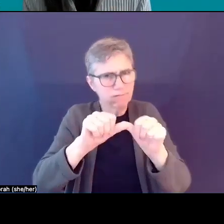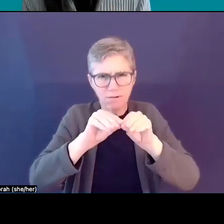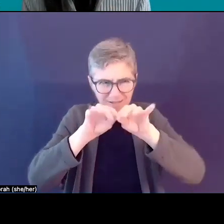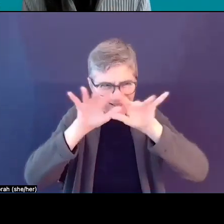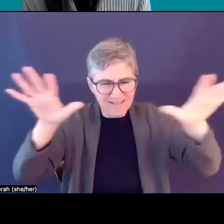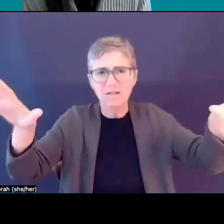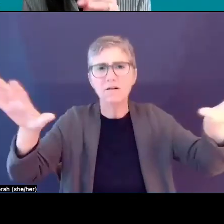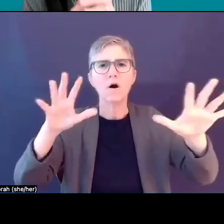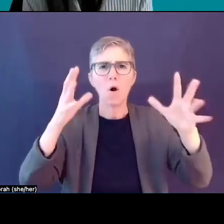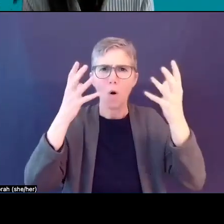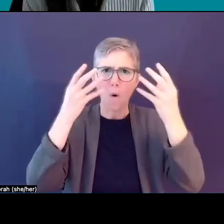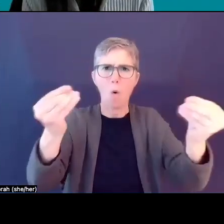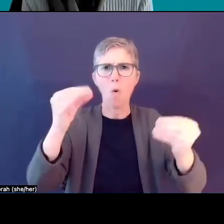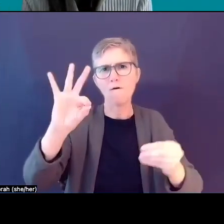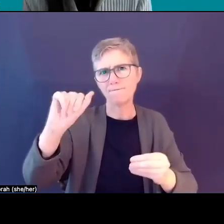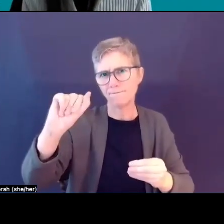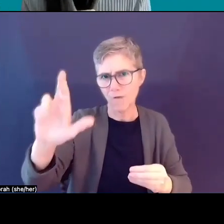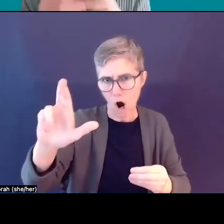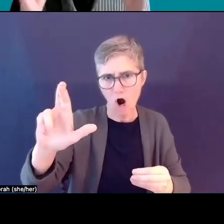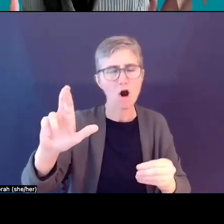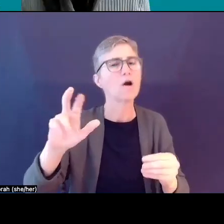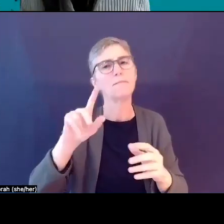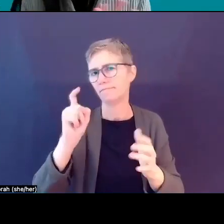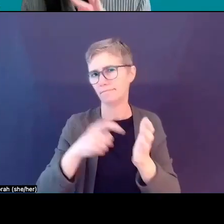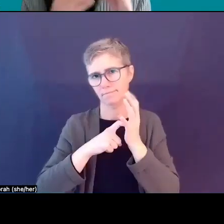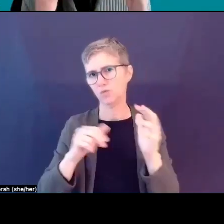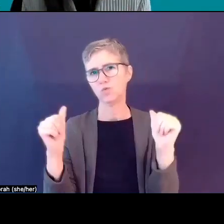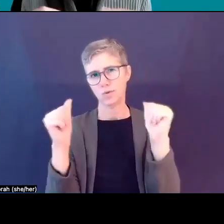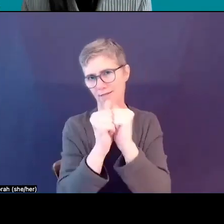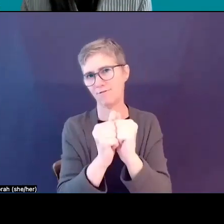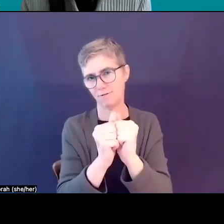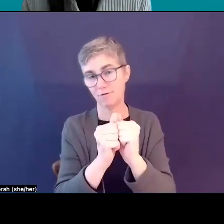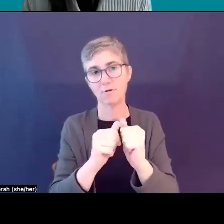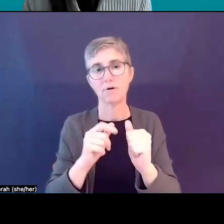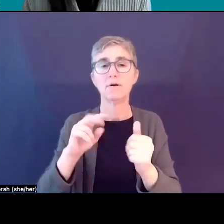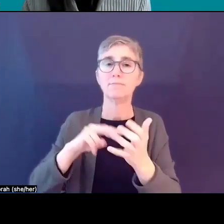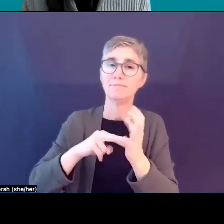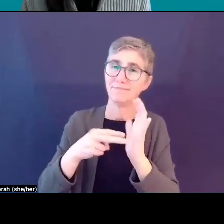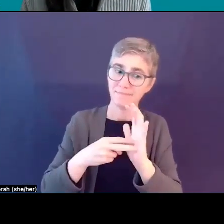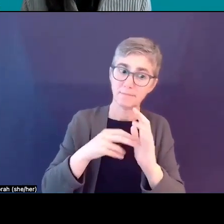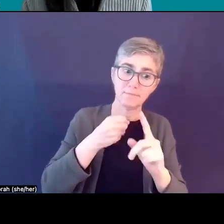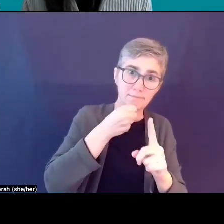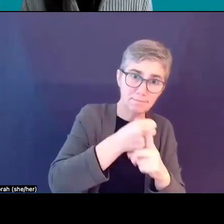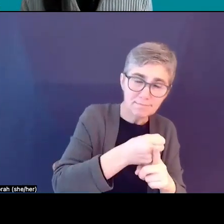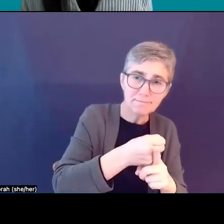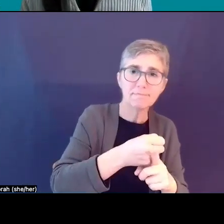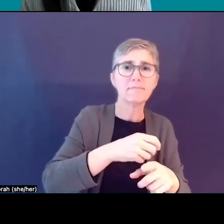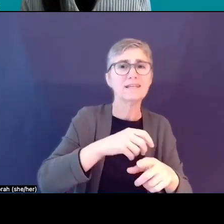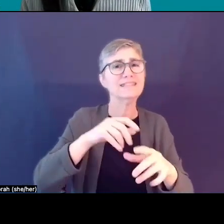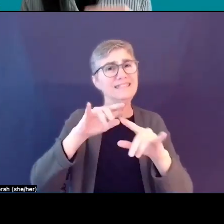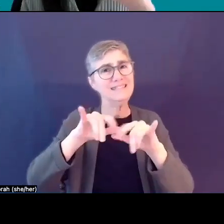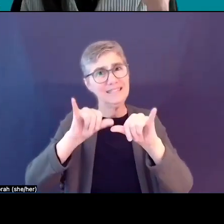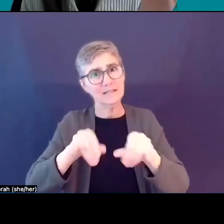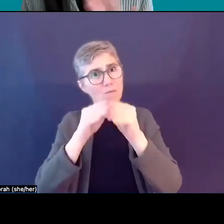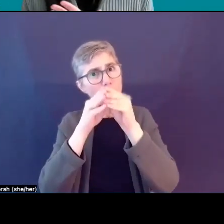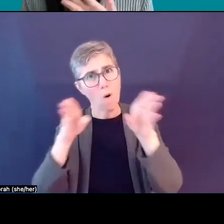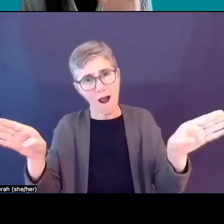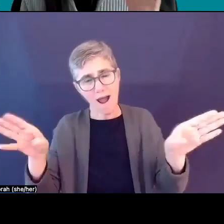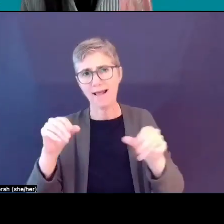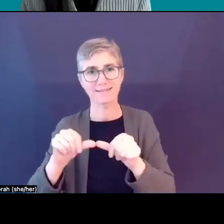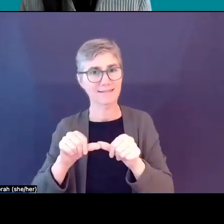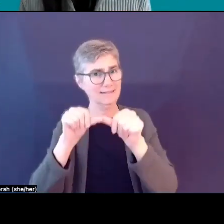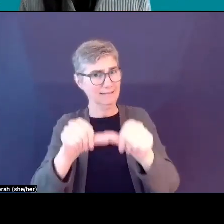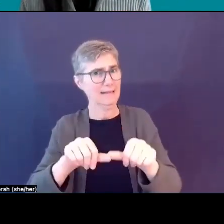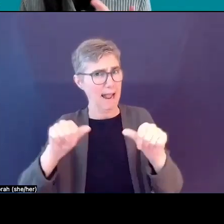that we have impactful, system-wide, and sustained improvements. So we've built